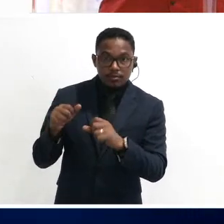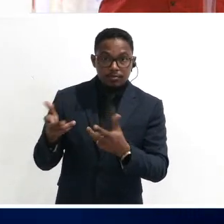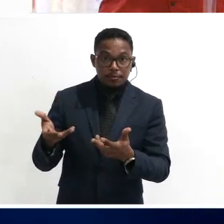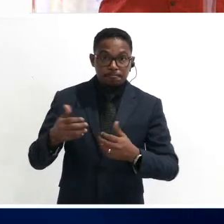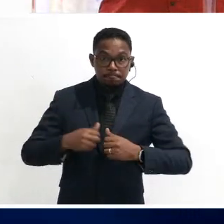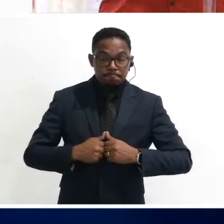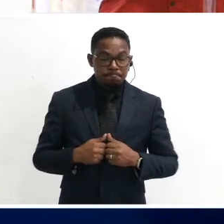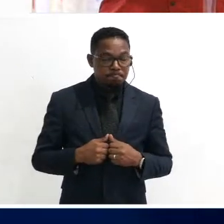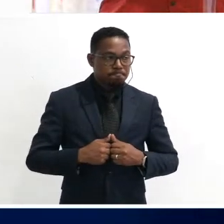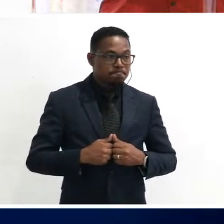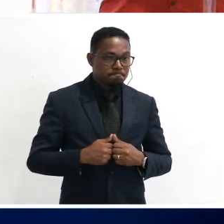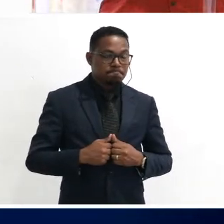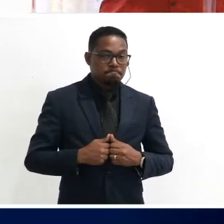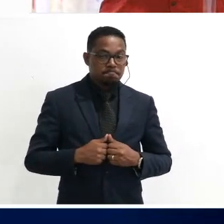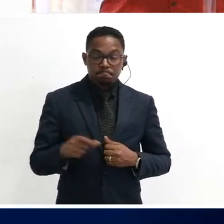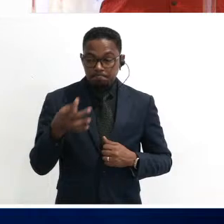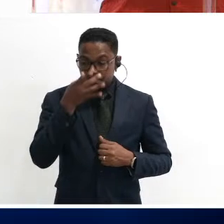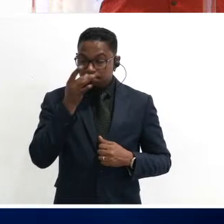And that's what I was just talking about.